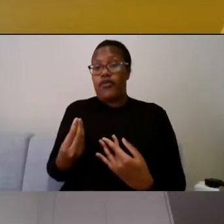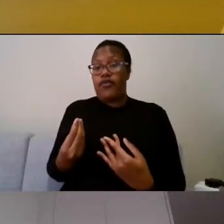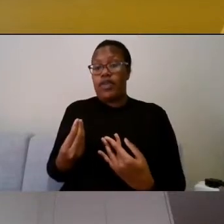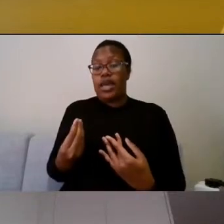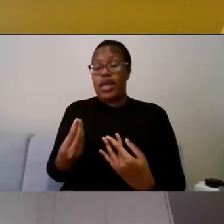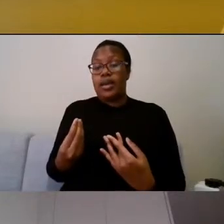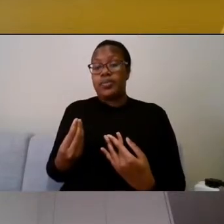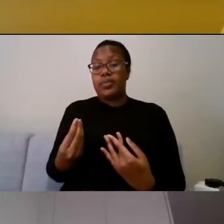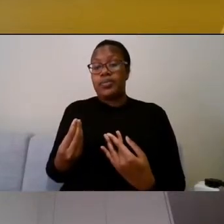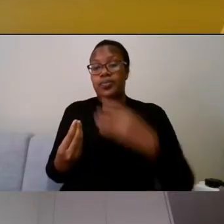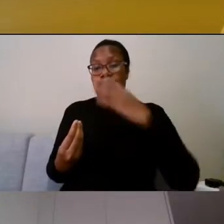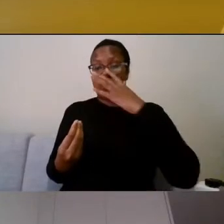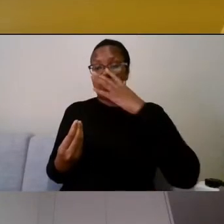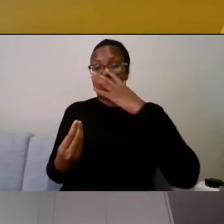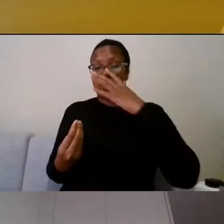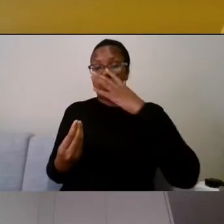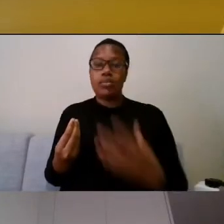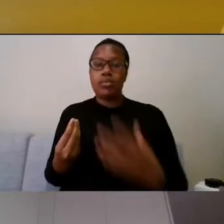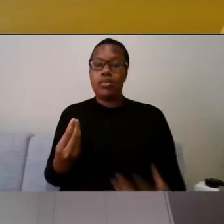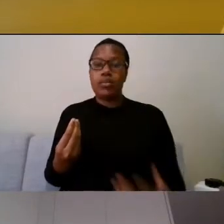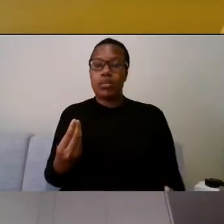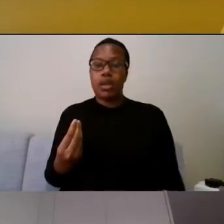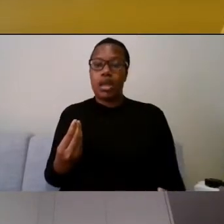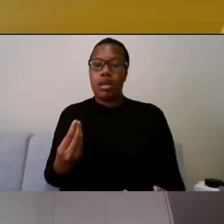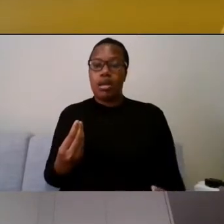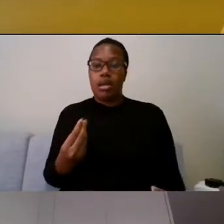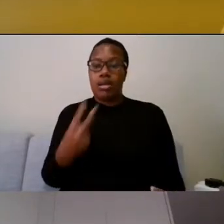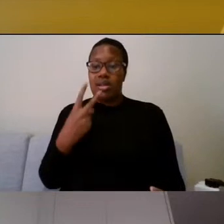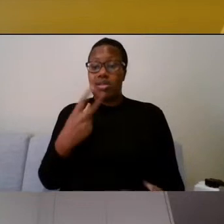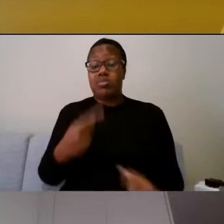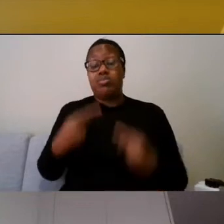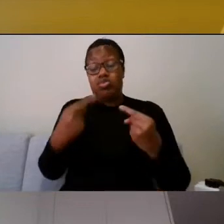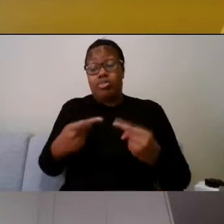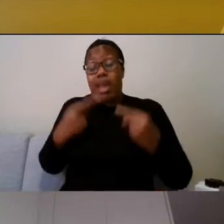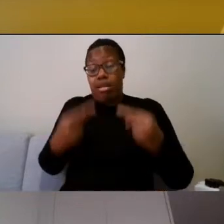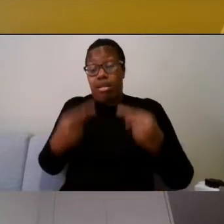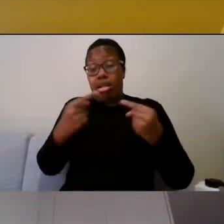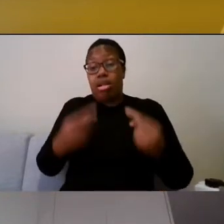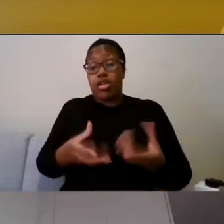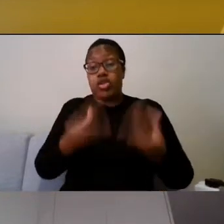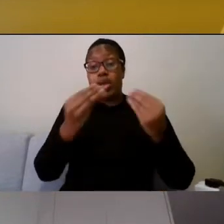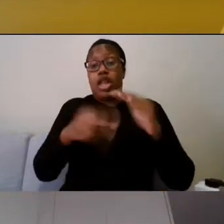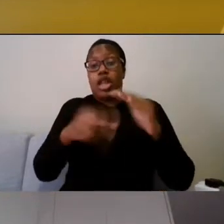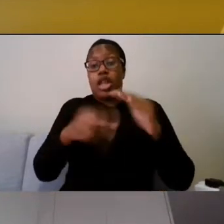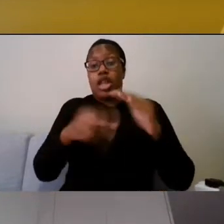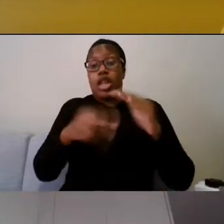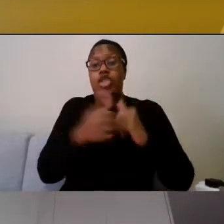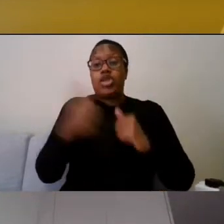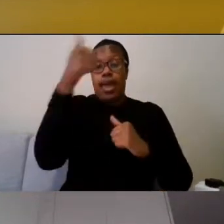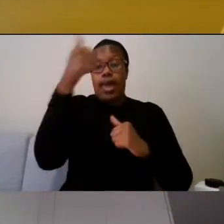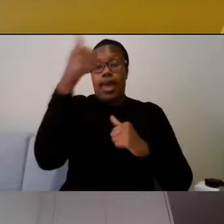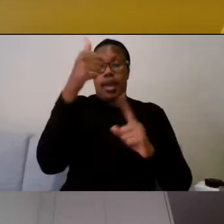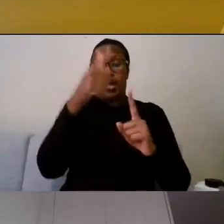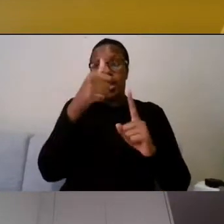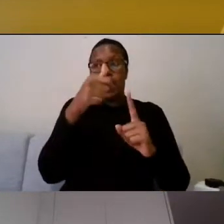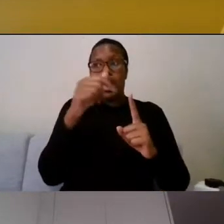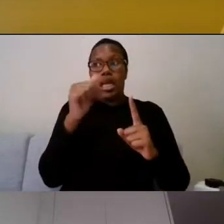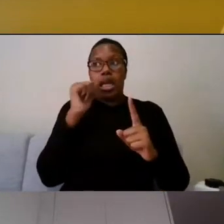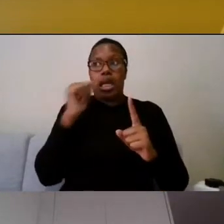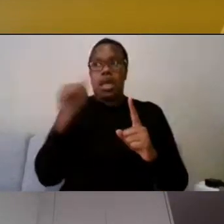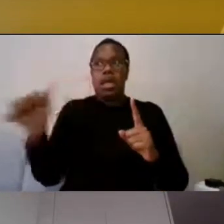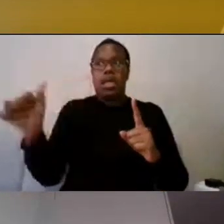is that look, I battled to get hold of the regional head, who only came back to